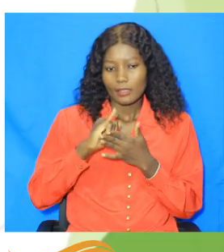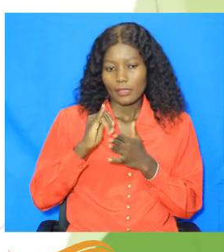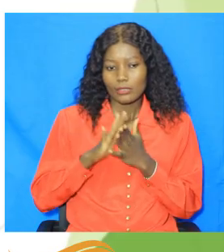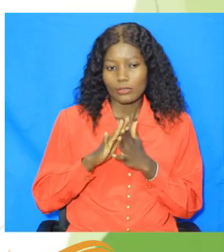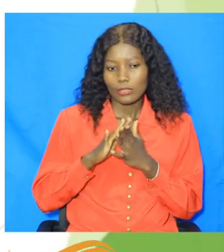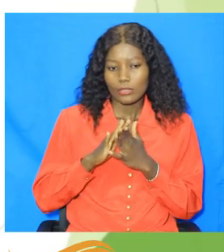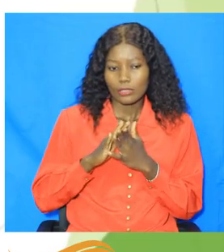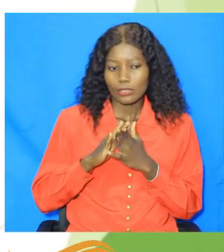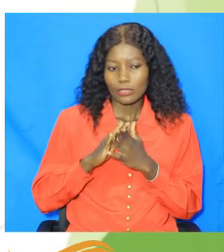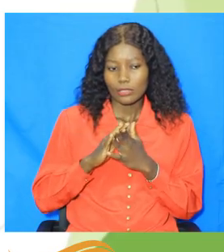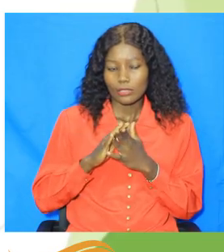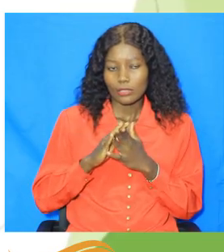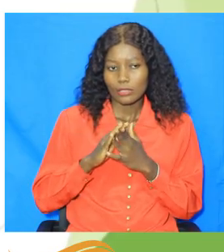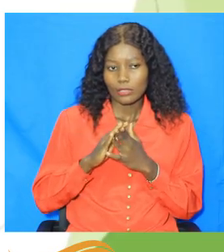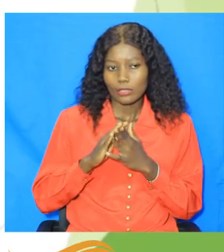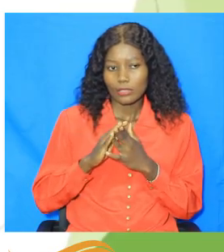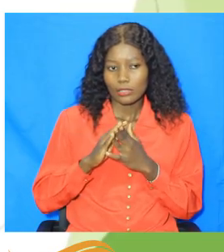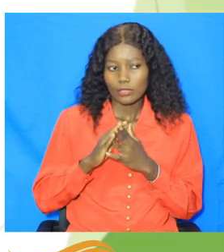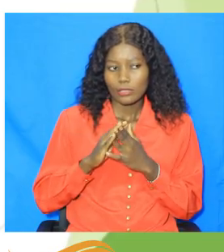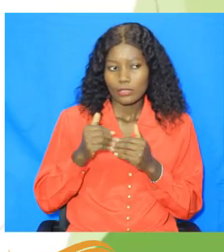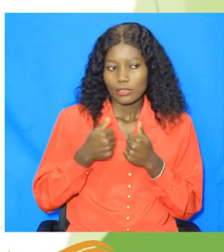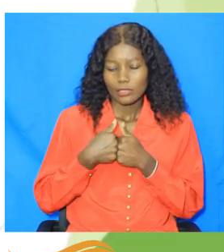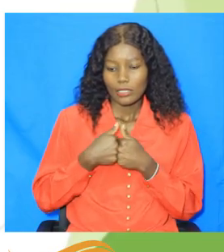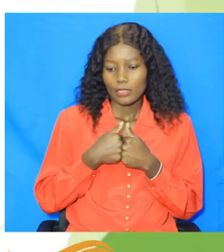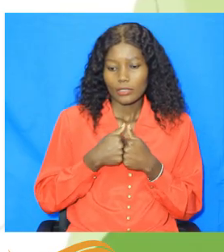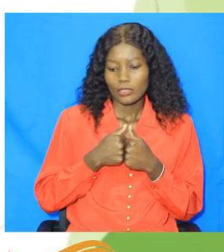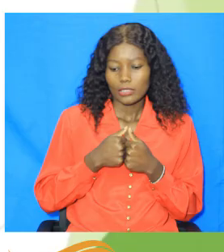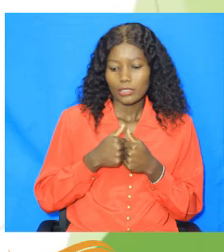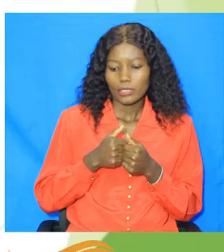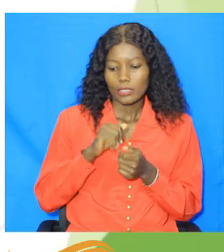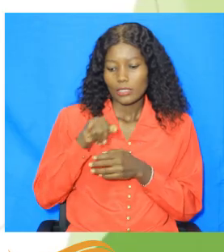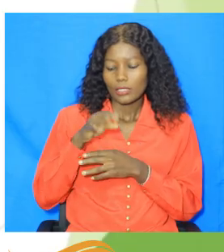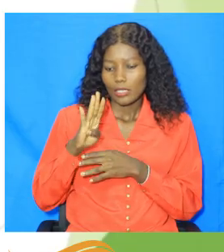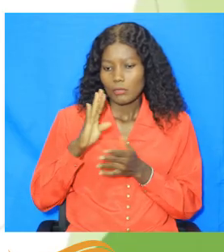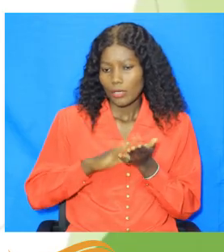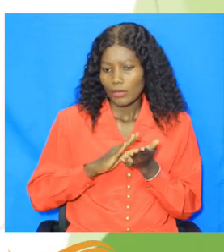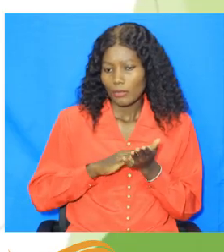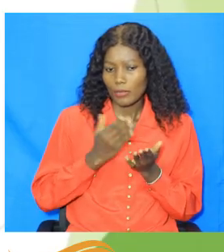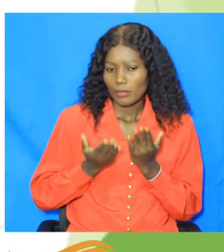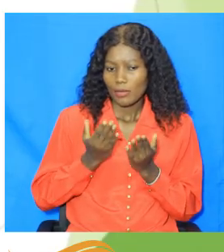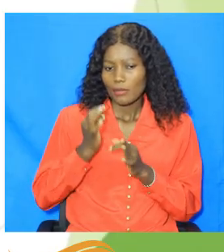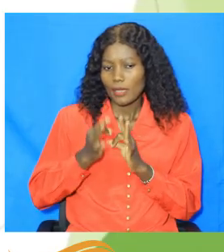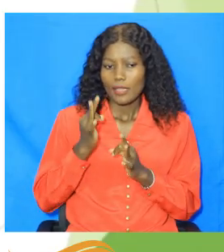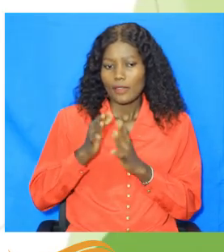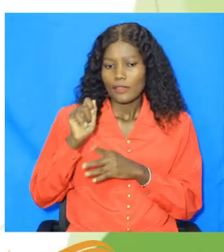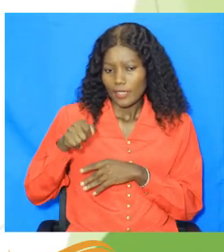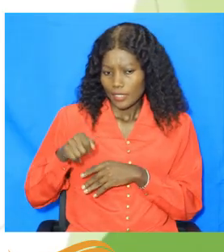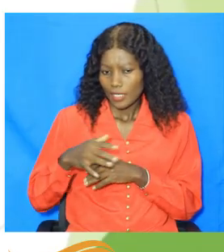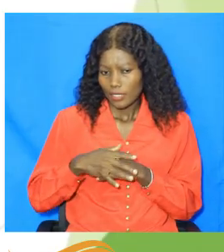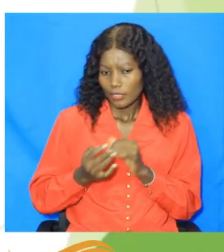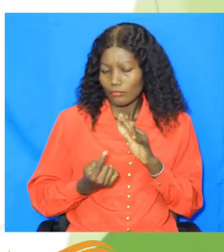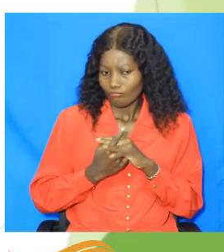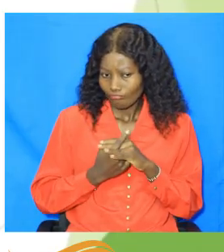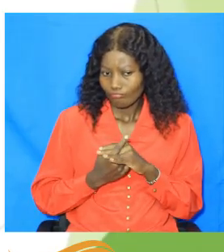contradicting JB's comment that unless the judges raise a point is when that point will be awarded. Can I get